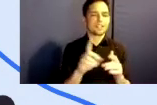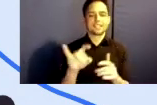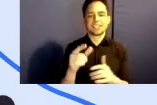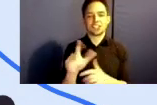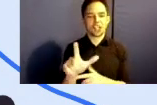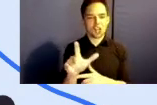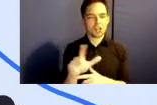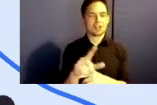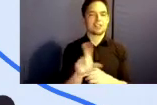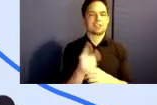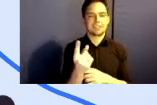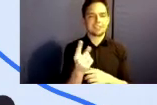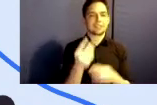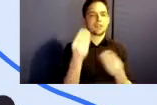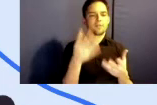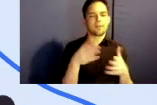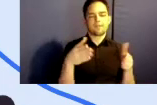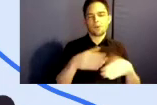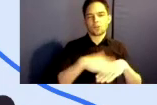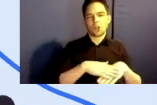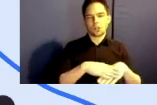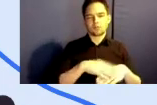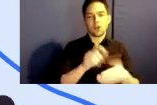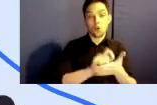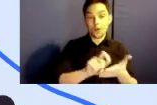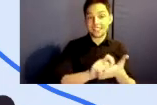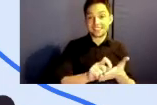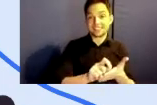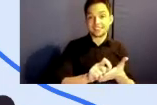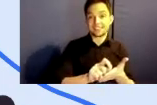or information is focusing on written,